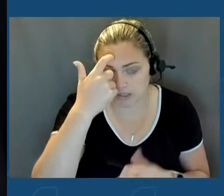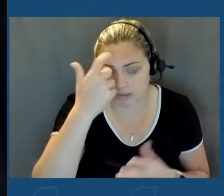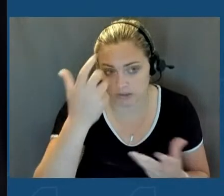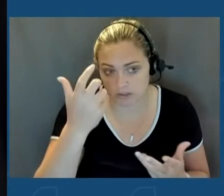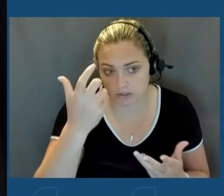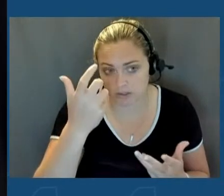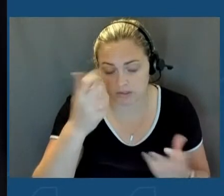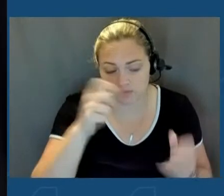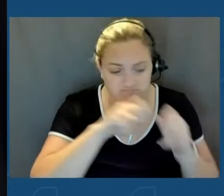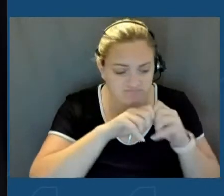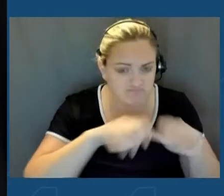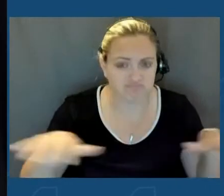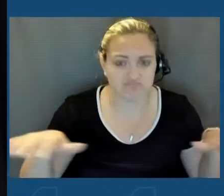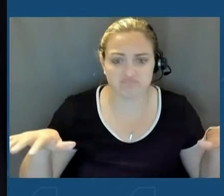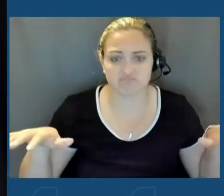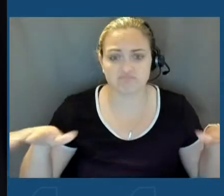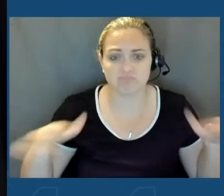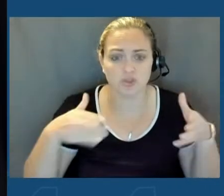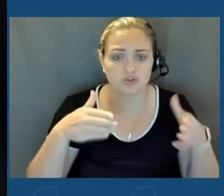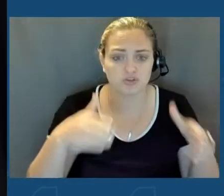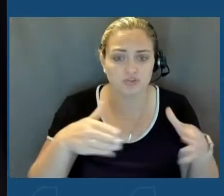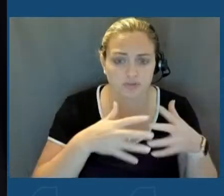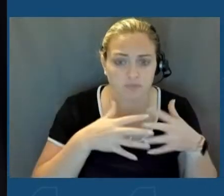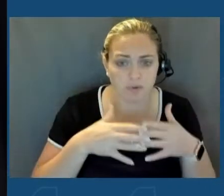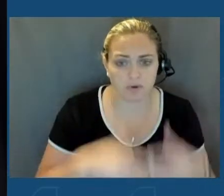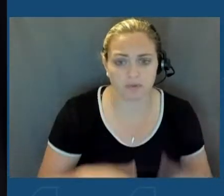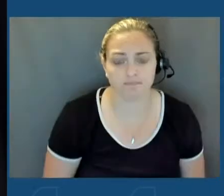strewn all about on the streets of America.